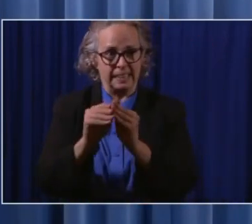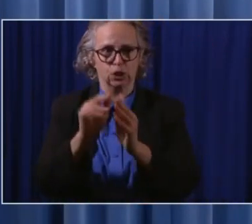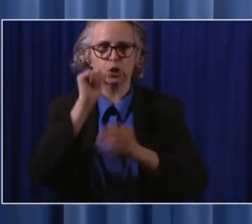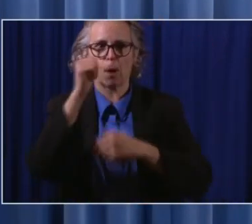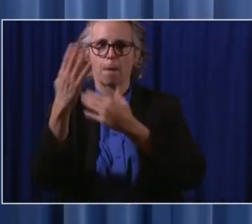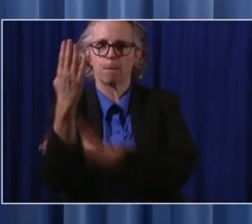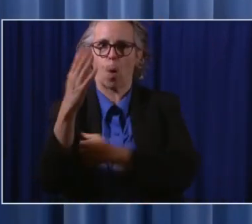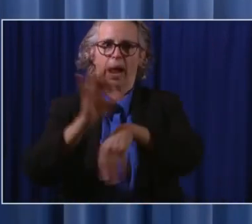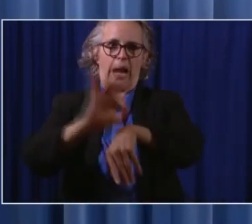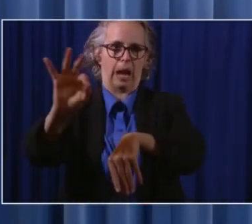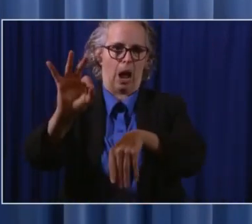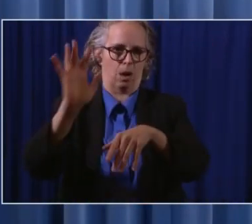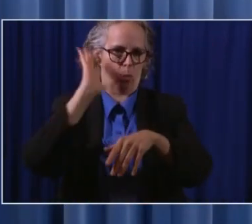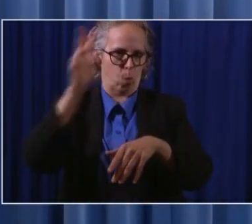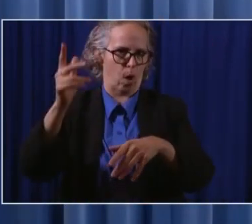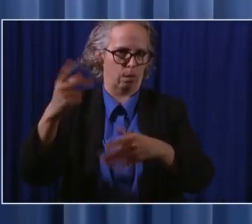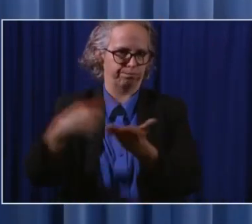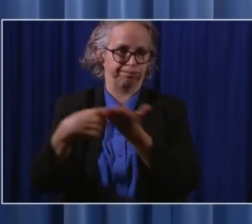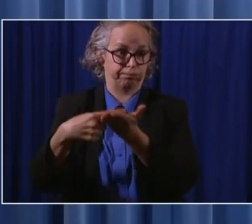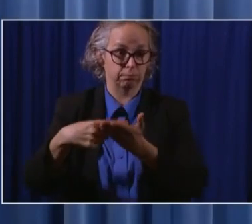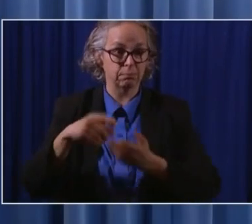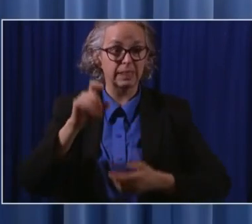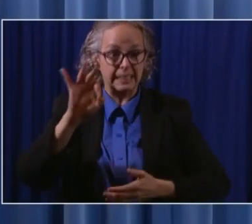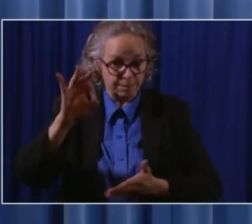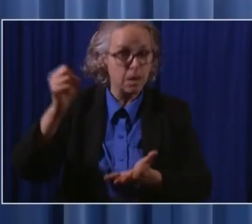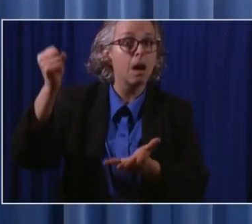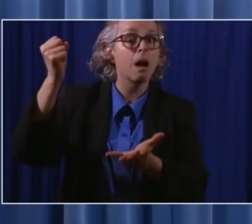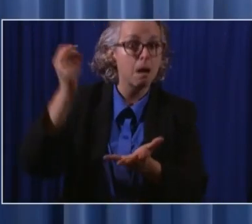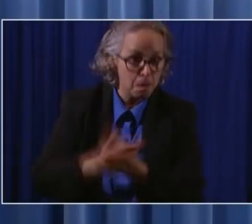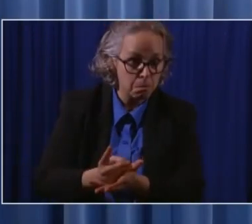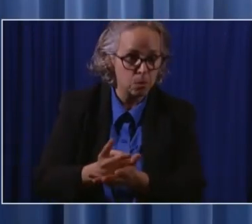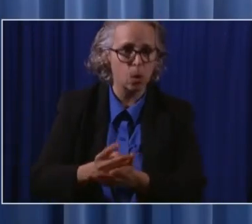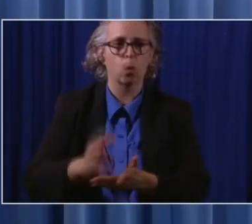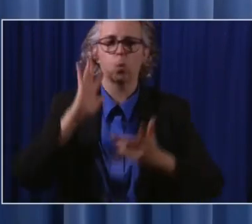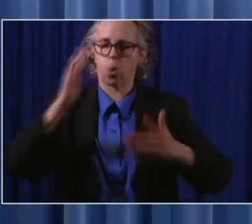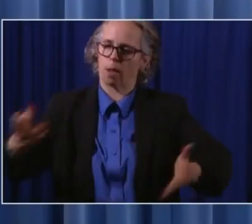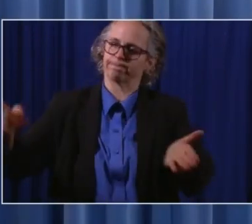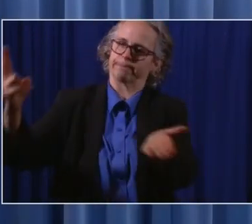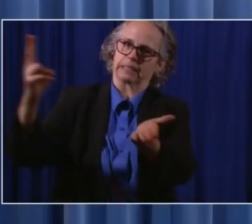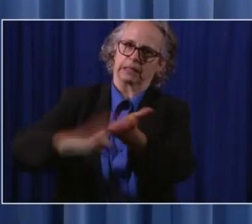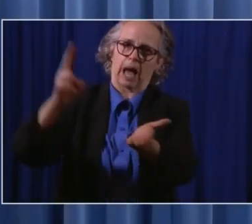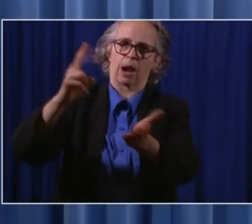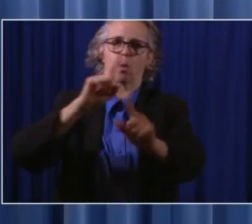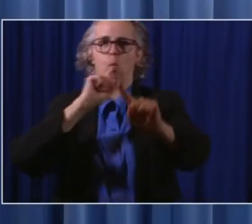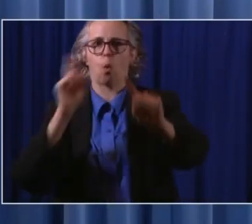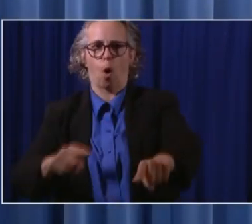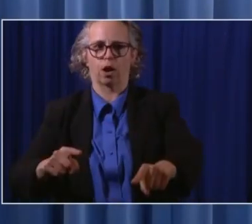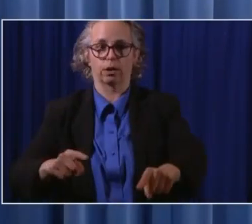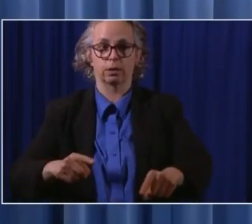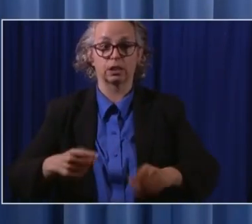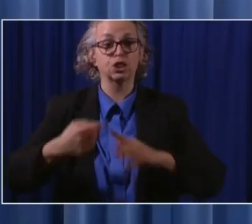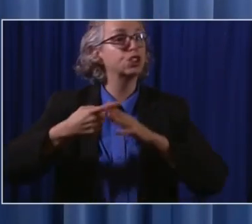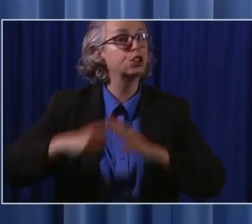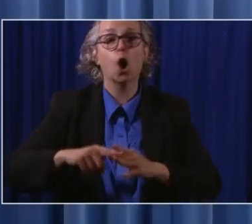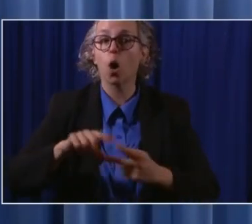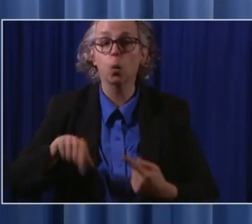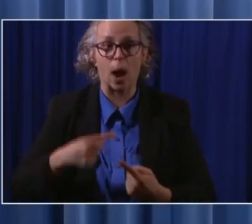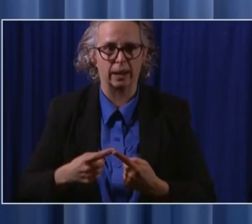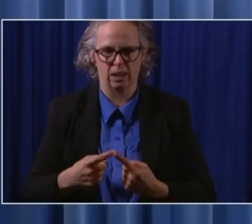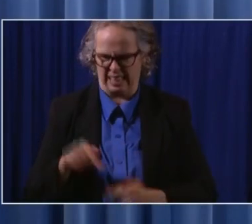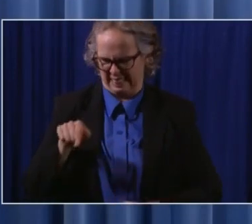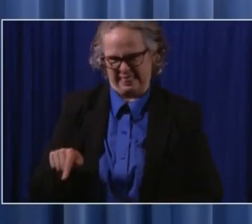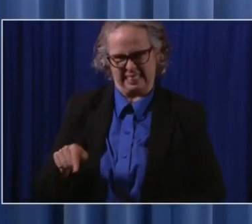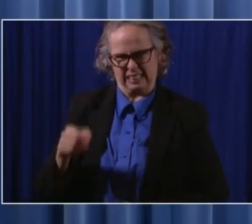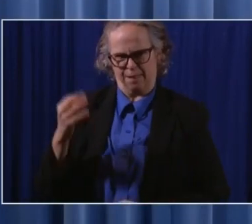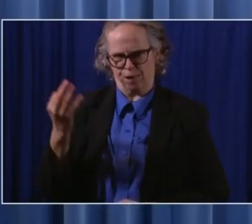statewide administrative rule is approved, I intend to sign an order that would make it effective Friday night, this coming Friday,